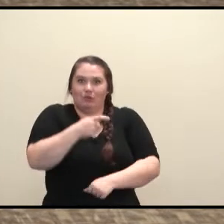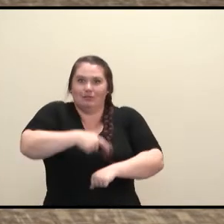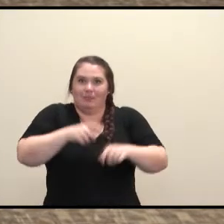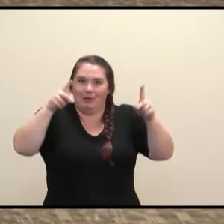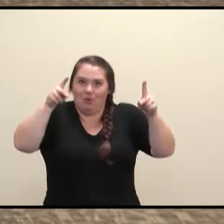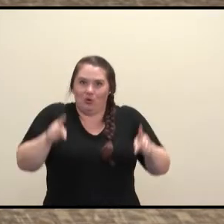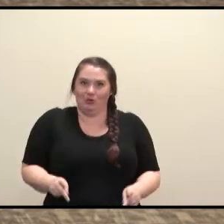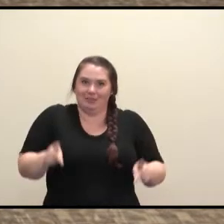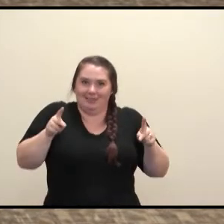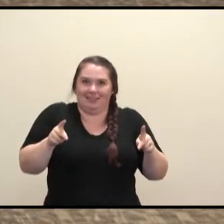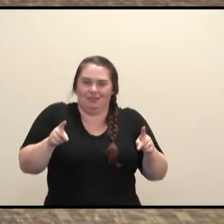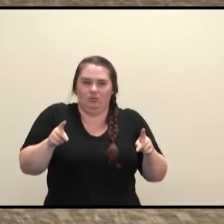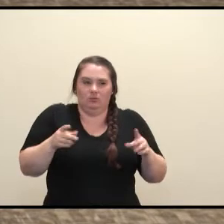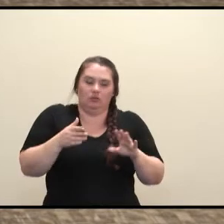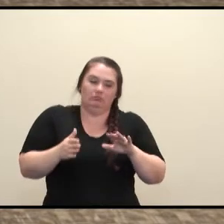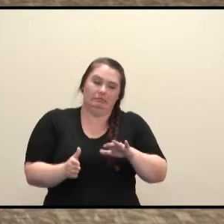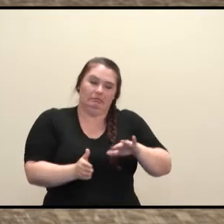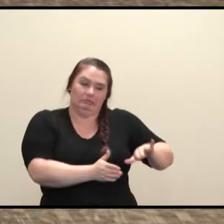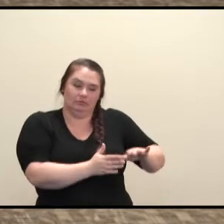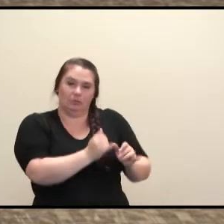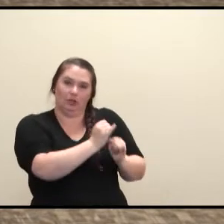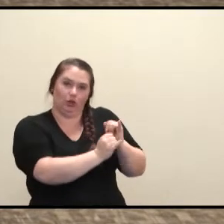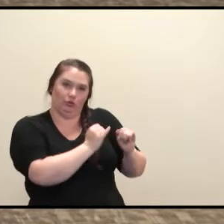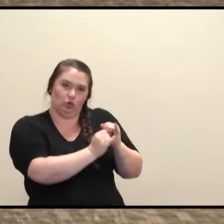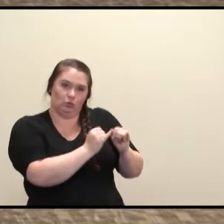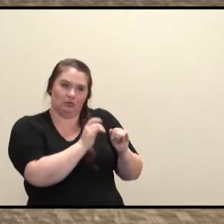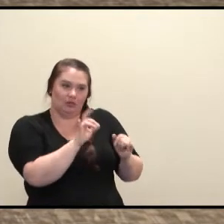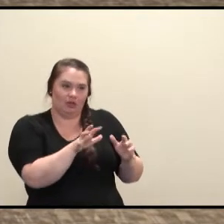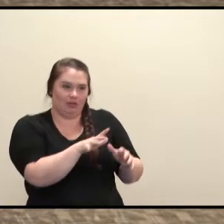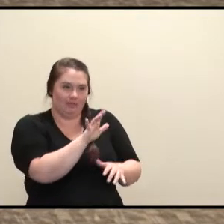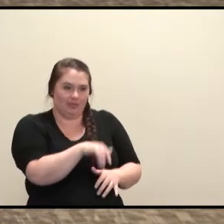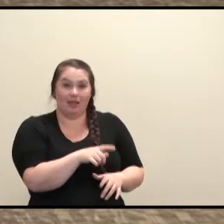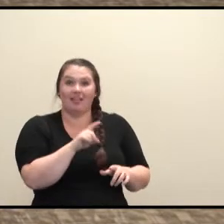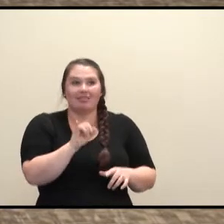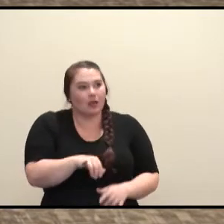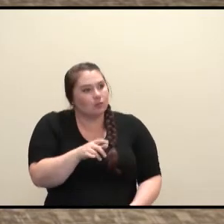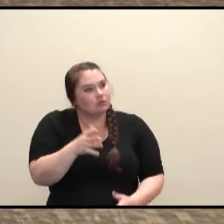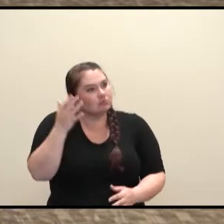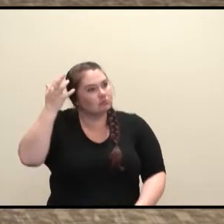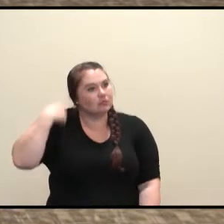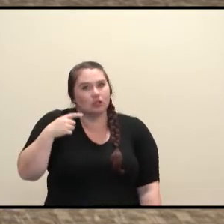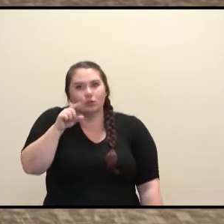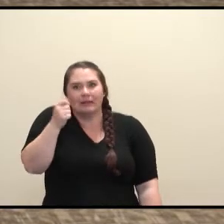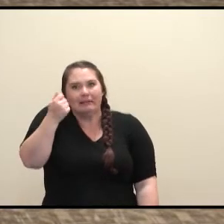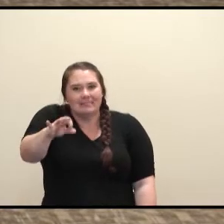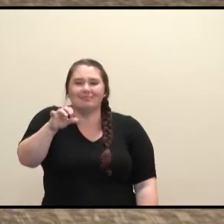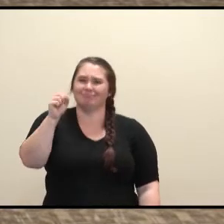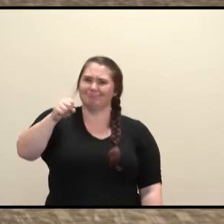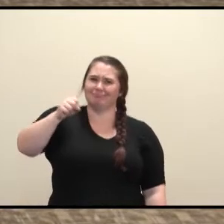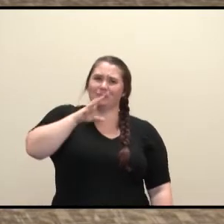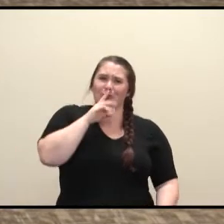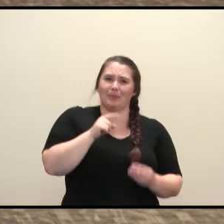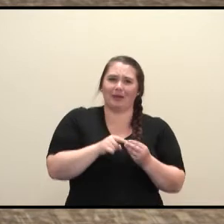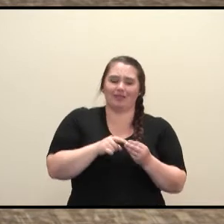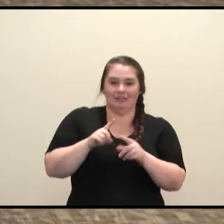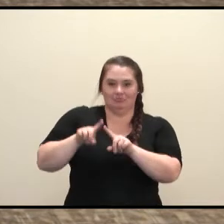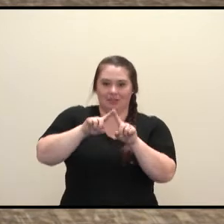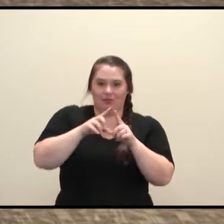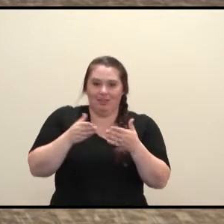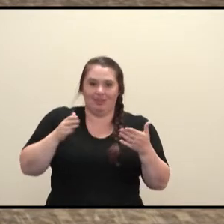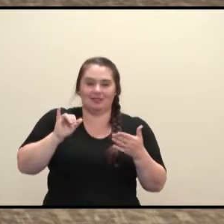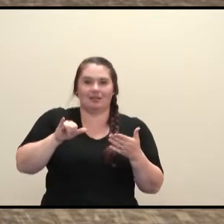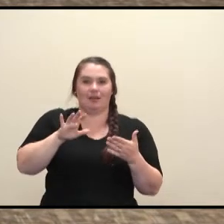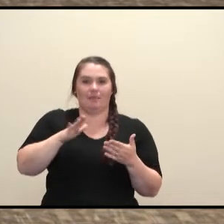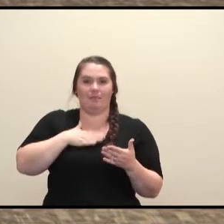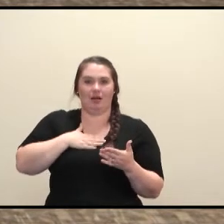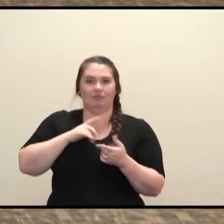than for interviews and working with the district. So it's good to be That was 2019, I think. Yes, it was. And you were talking about the staffing study that my colleague Zach did,